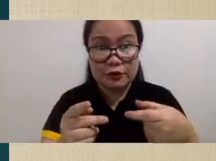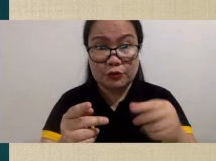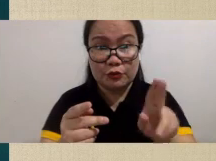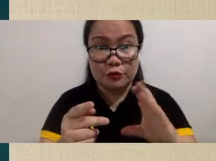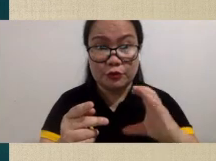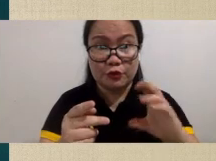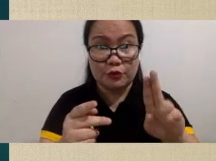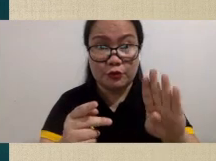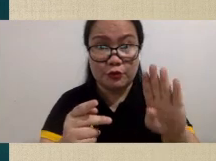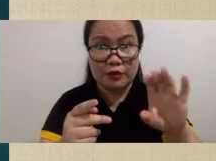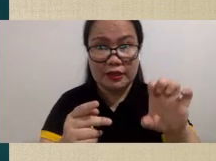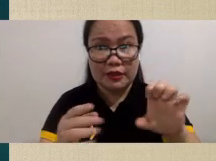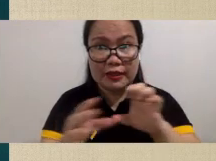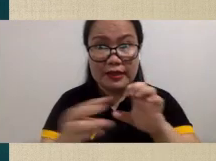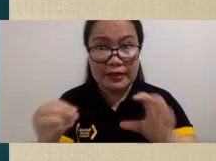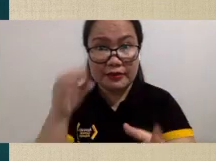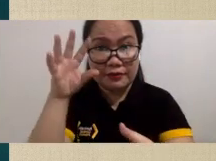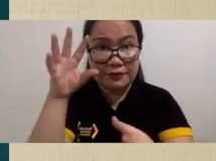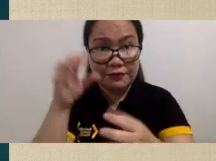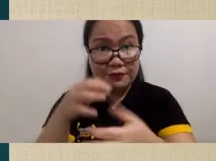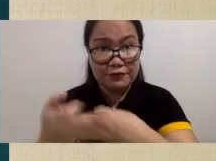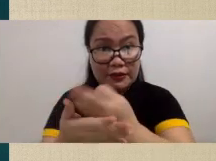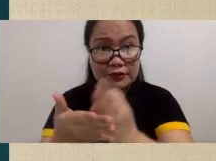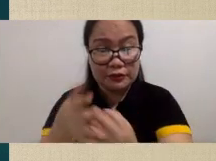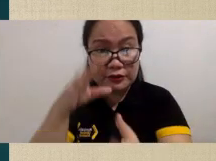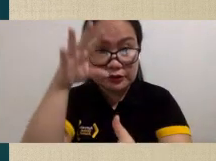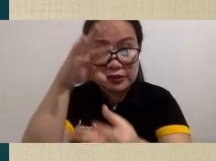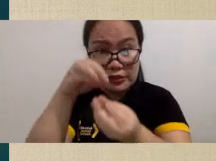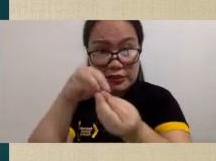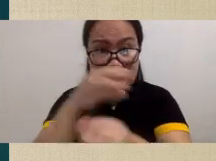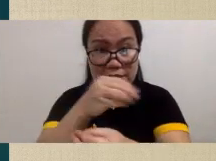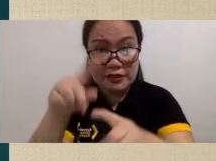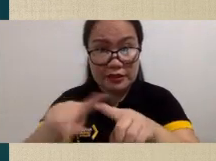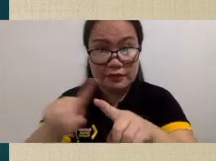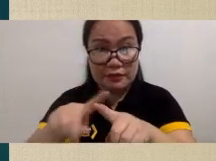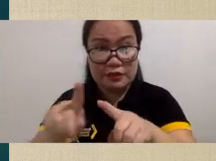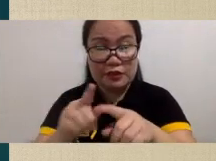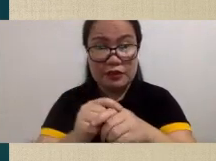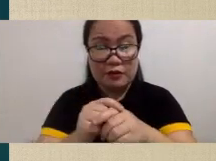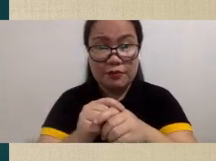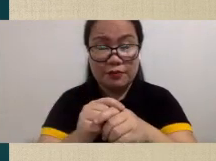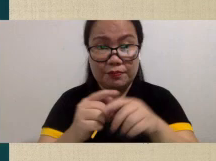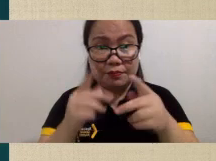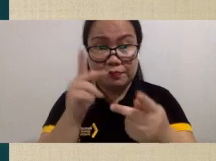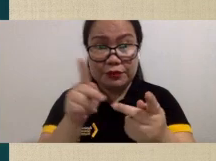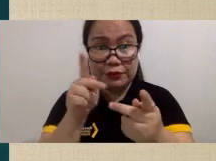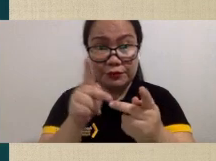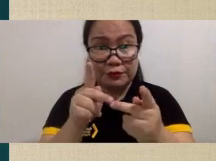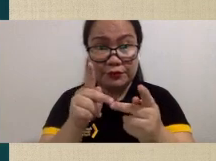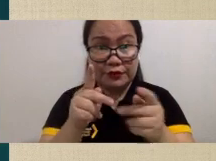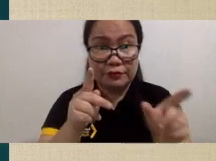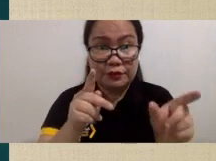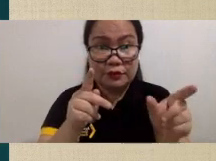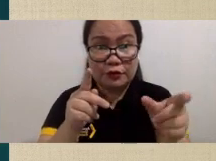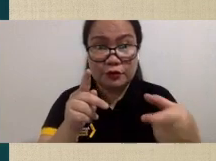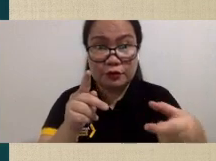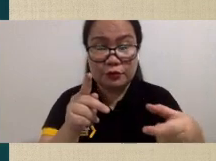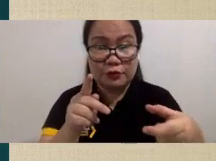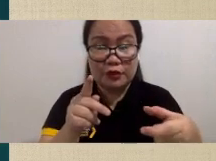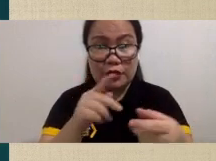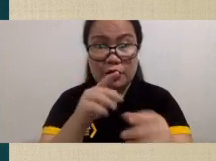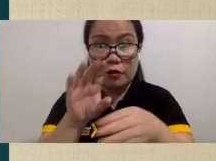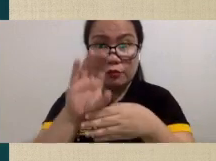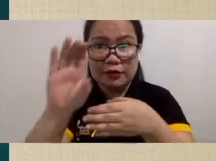and difference of two cubes completely. So first, let us tell whether